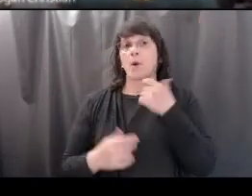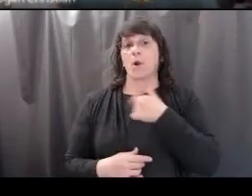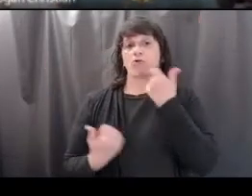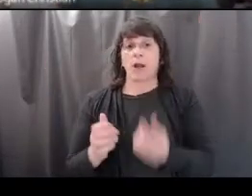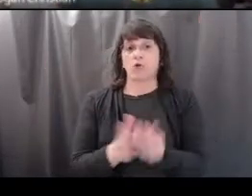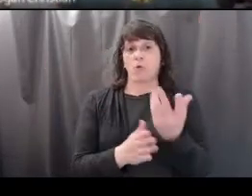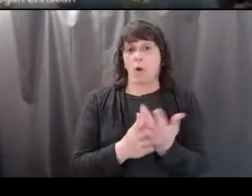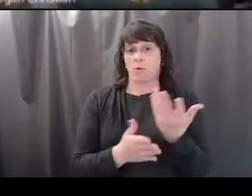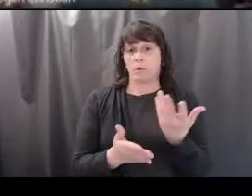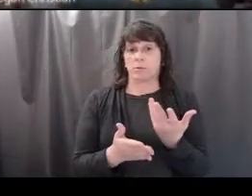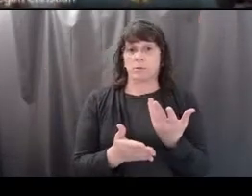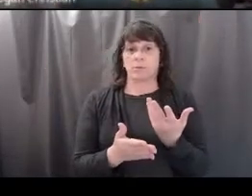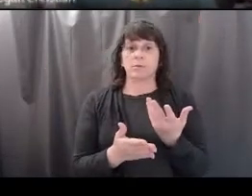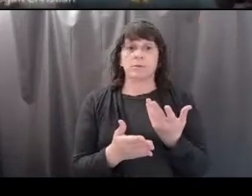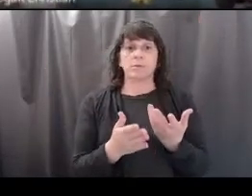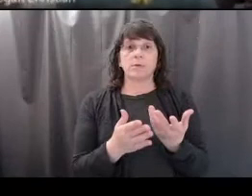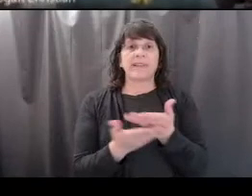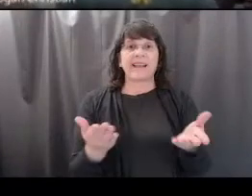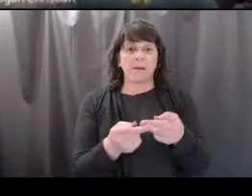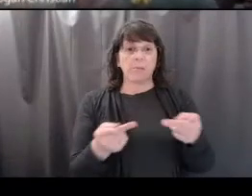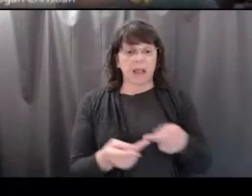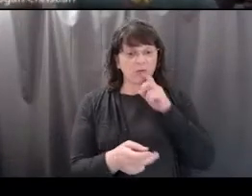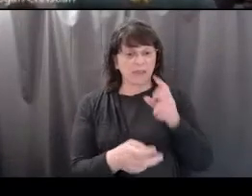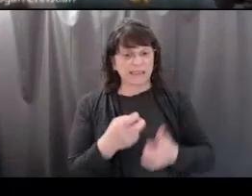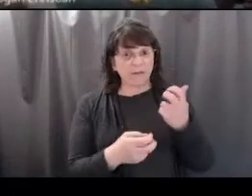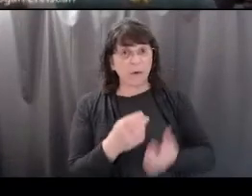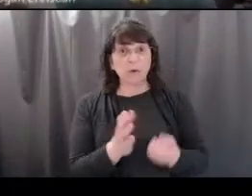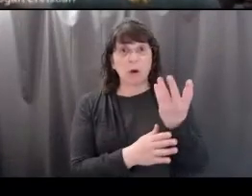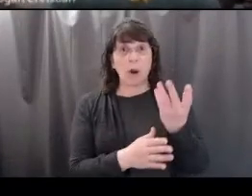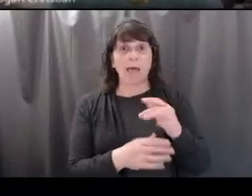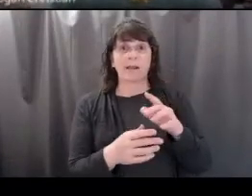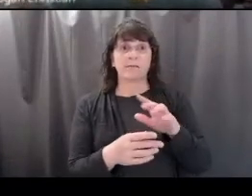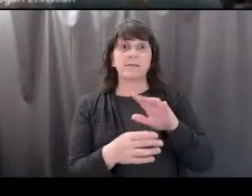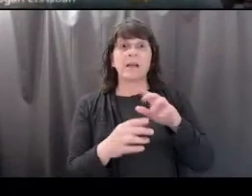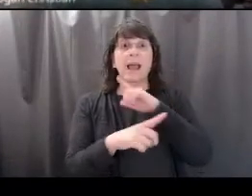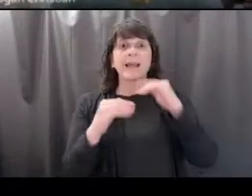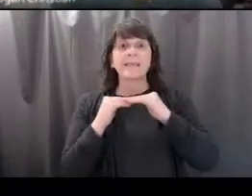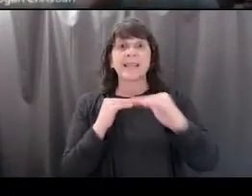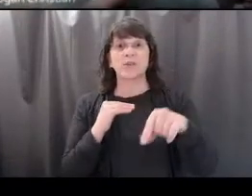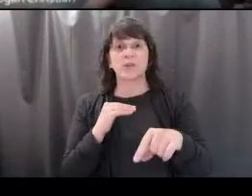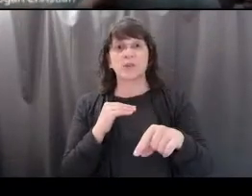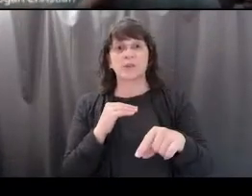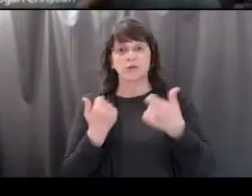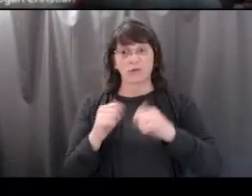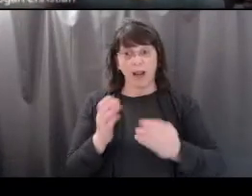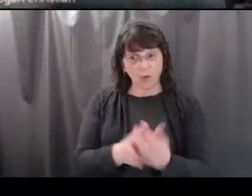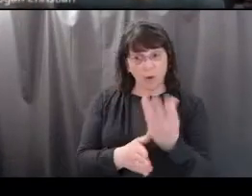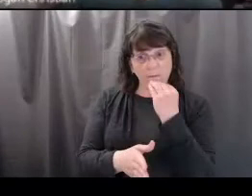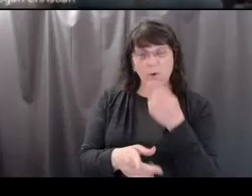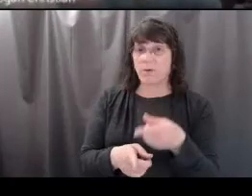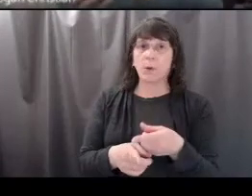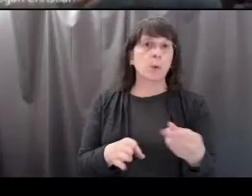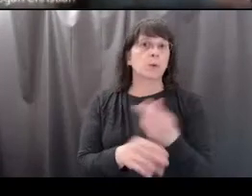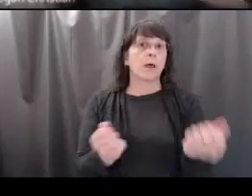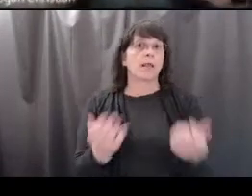grow plants in a place that's really hard to grow plants, like in the middle of the desert, then that can use up a lot of water, leaving